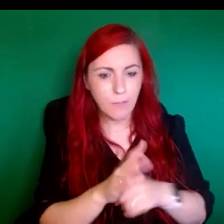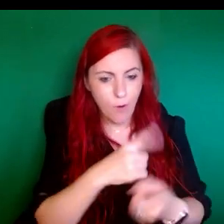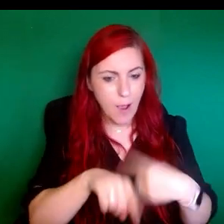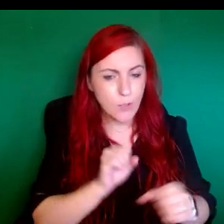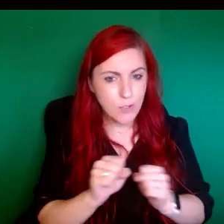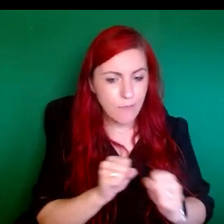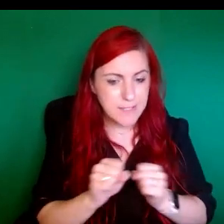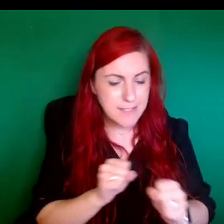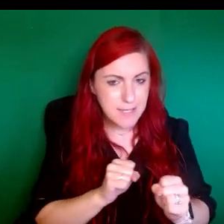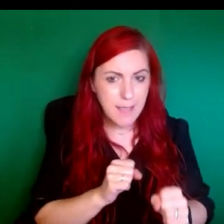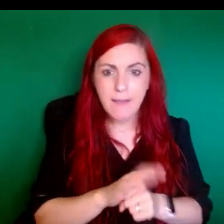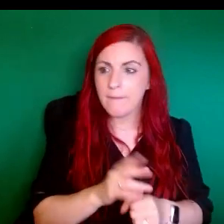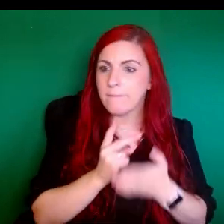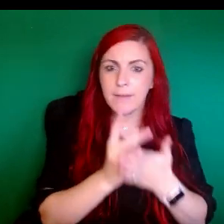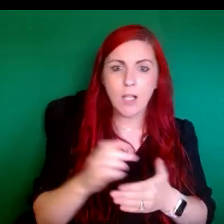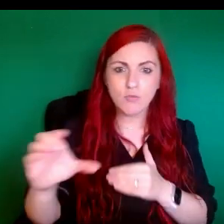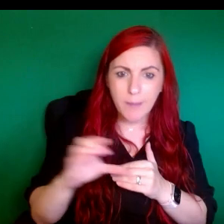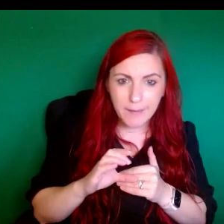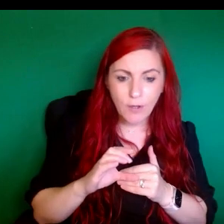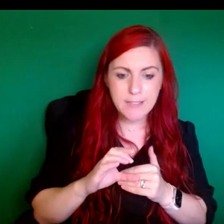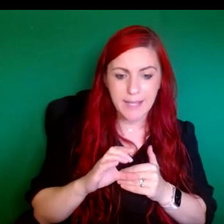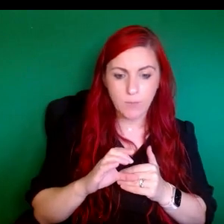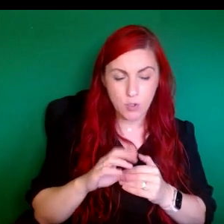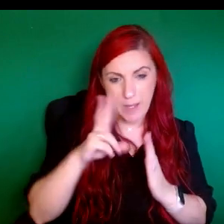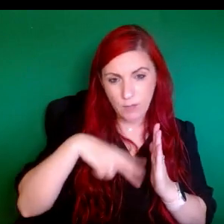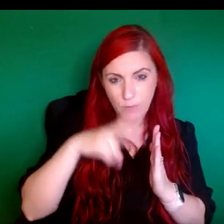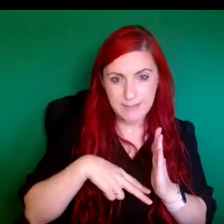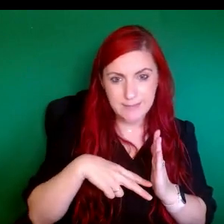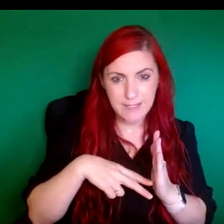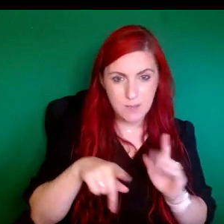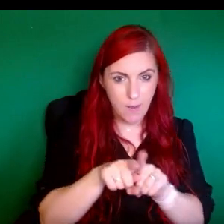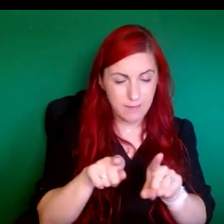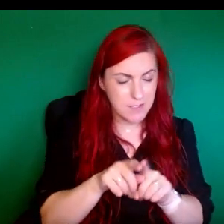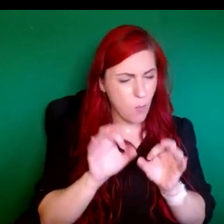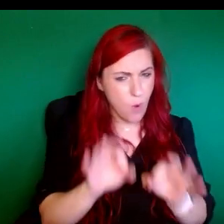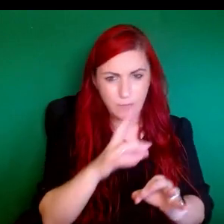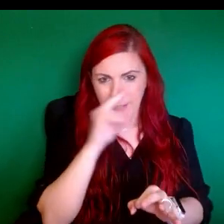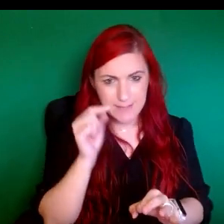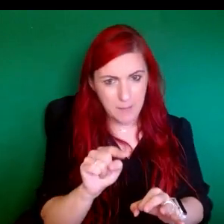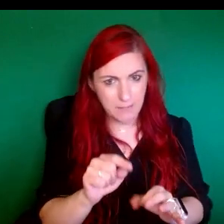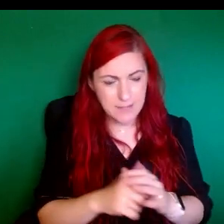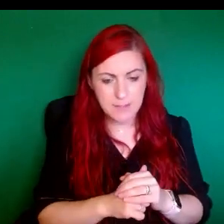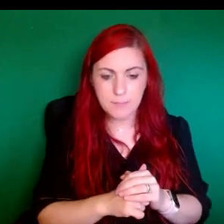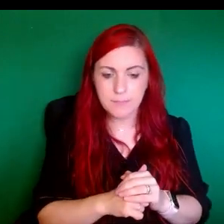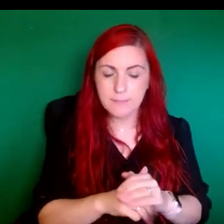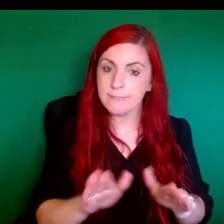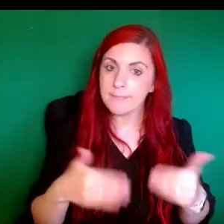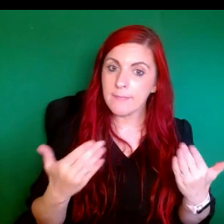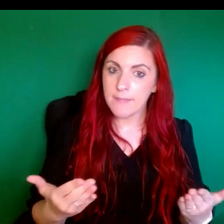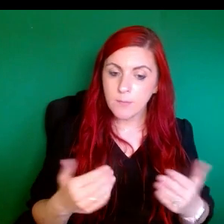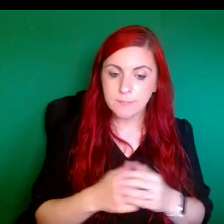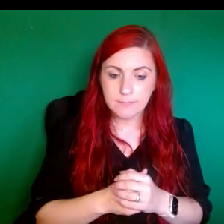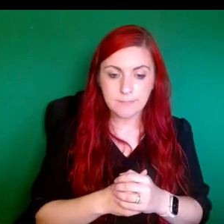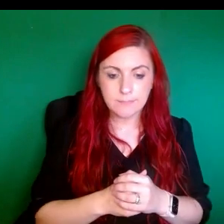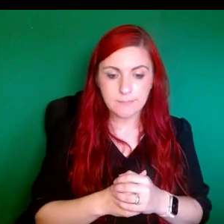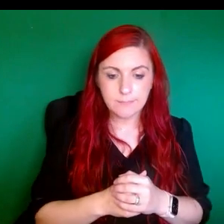read about in this report, is a wonderful example of this. And now, to give you a further flavour of the impact of our